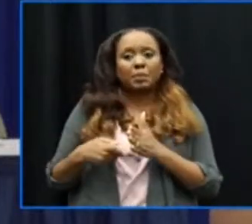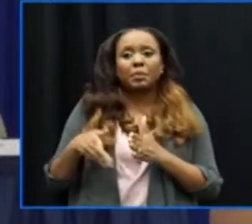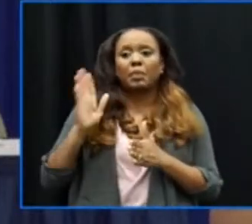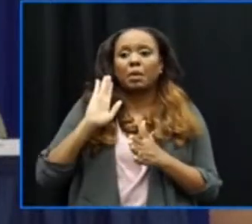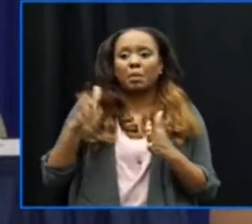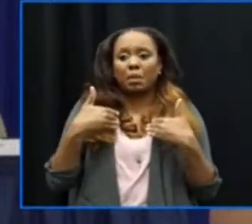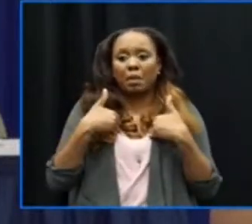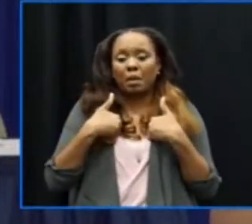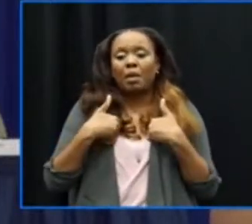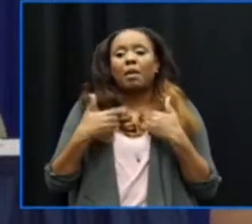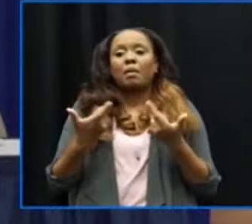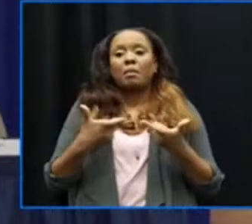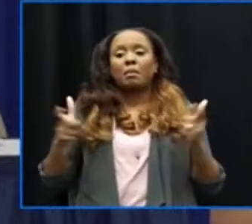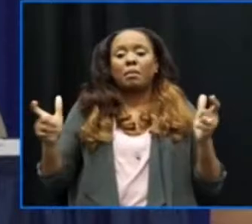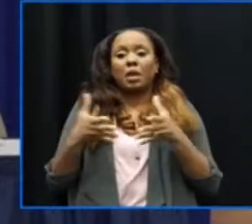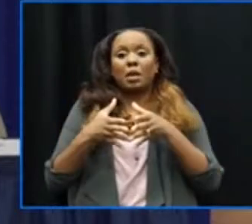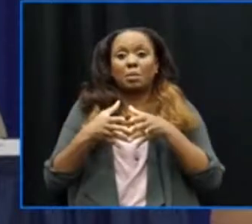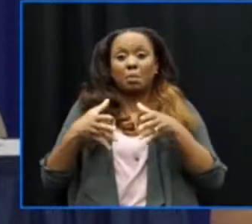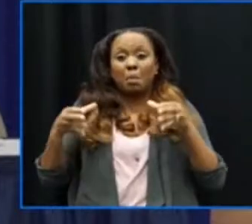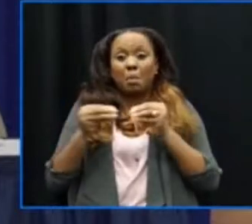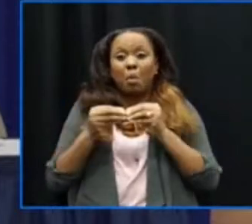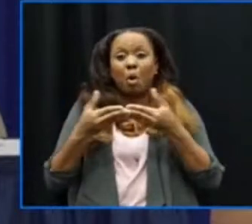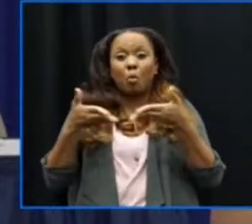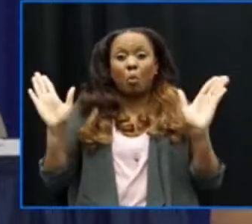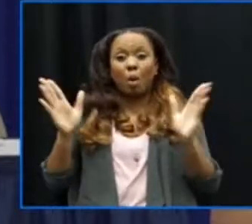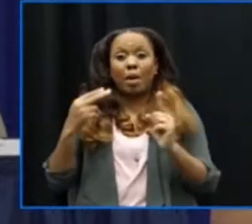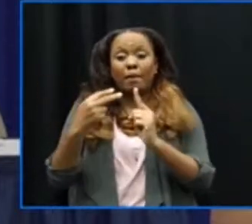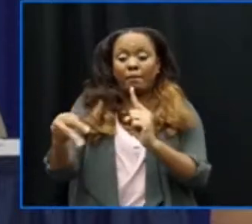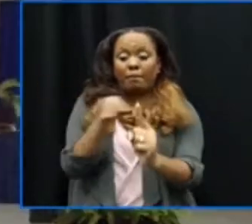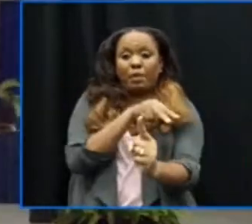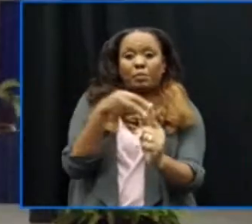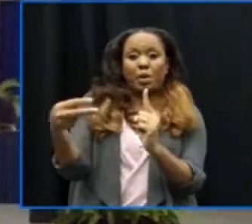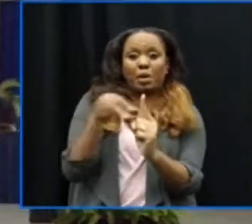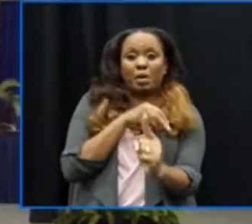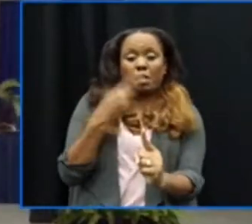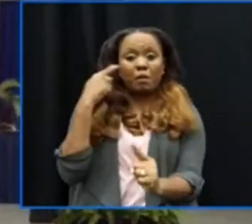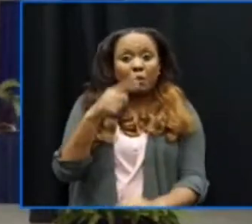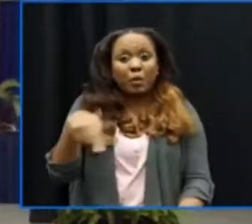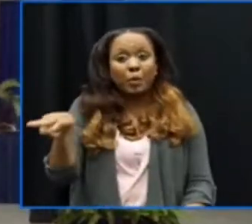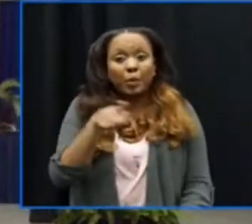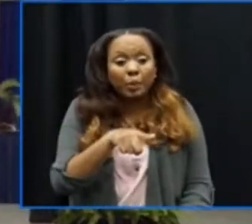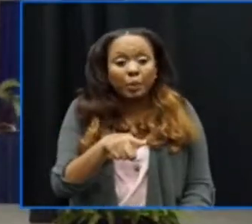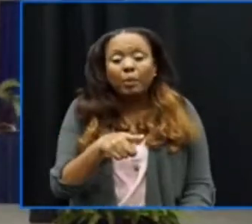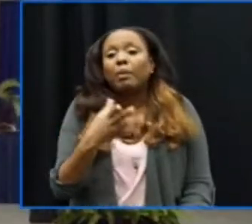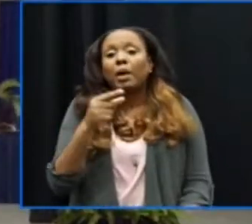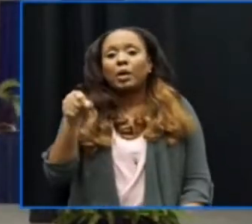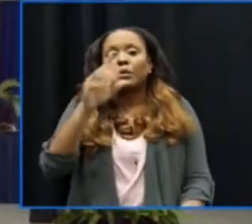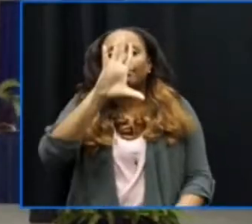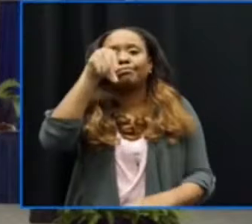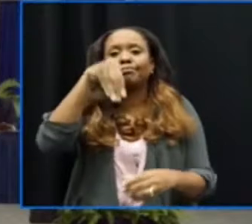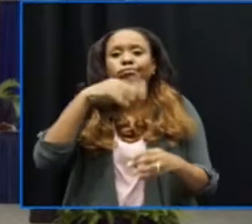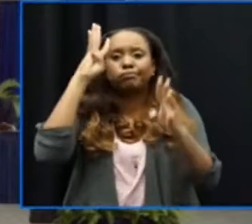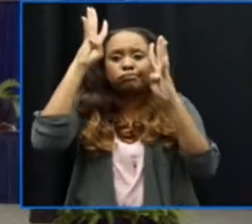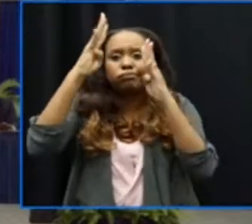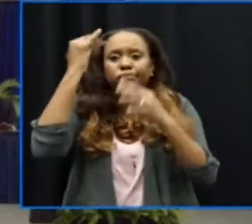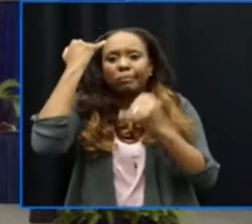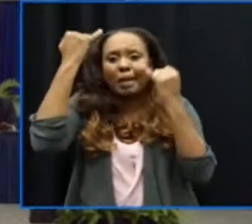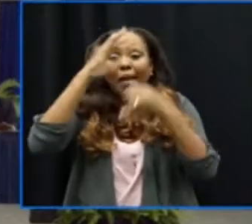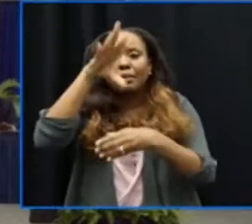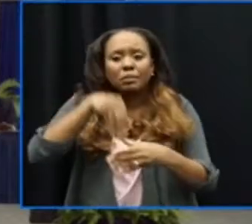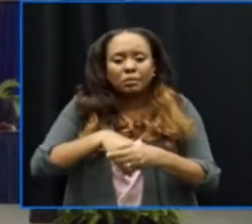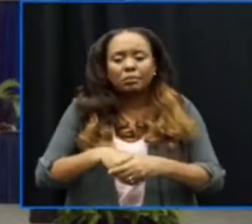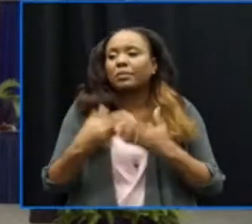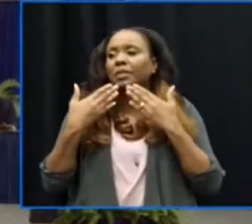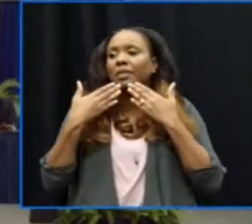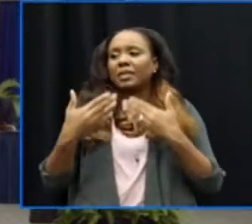broadest possible view of what the public thinks, what it expects, and consider therefore what is in the best interest of